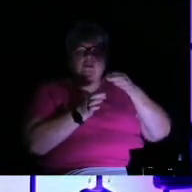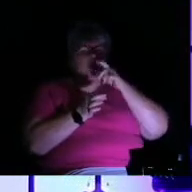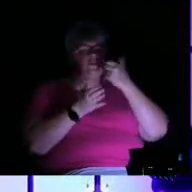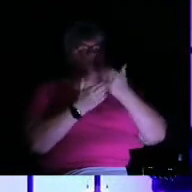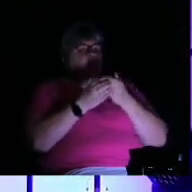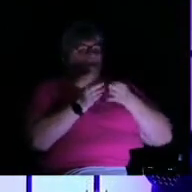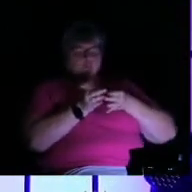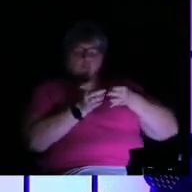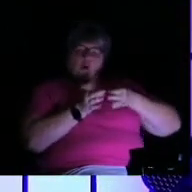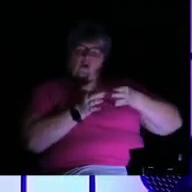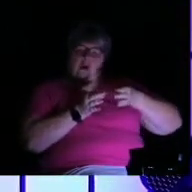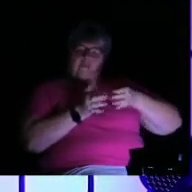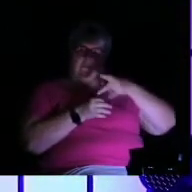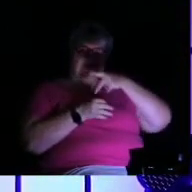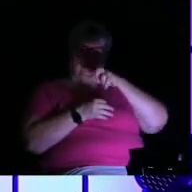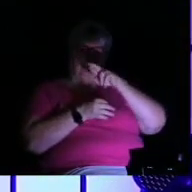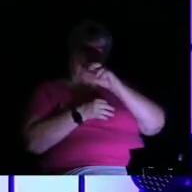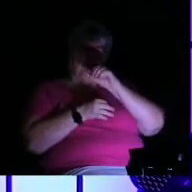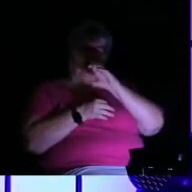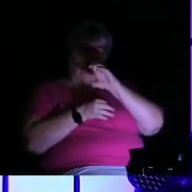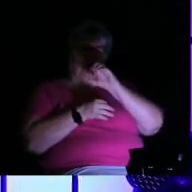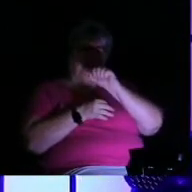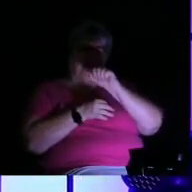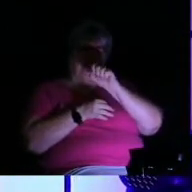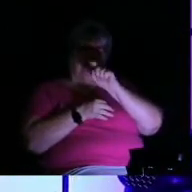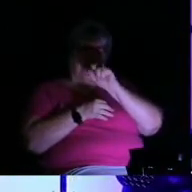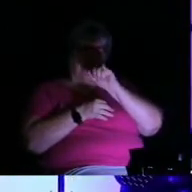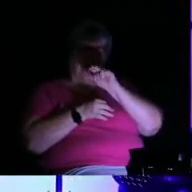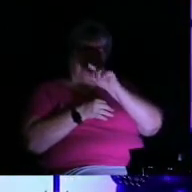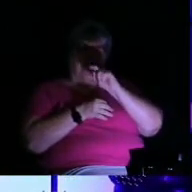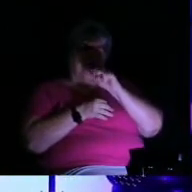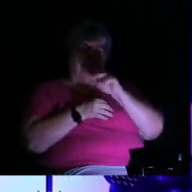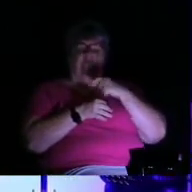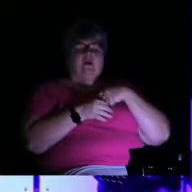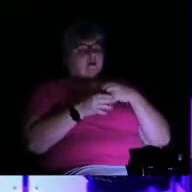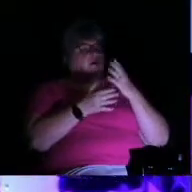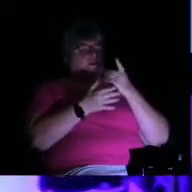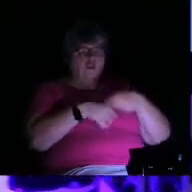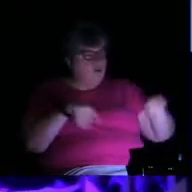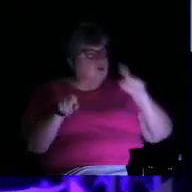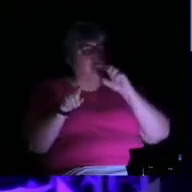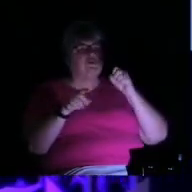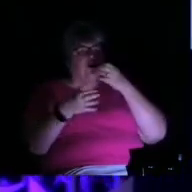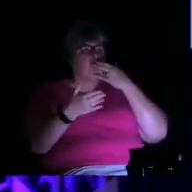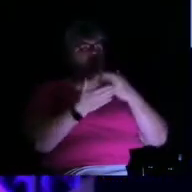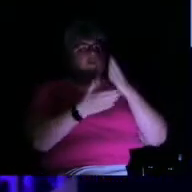procrastinating? Some of y'all are so good at procrastinating, you're going to raise your hand at lunch today. Like,